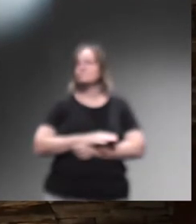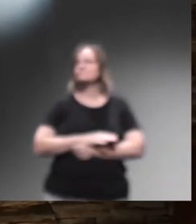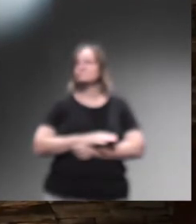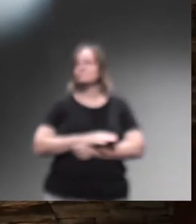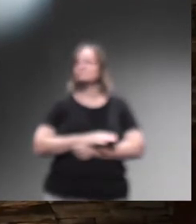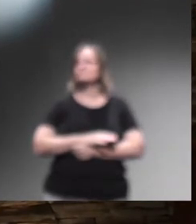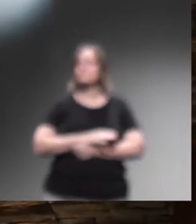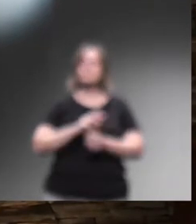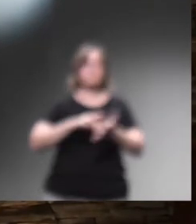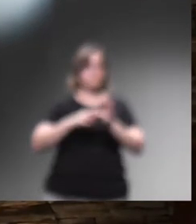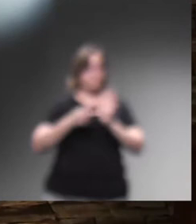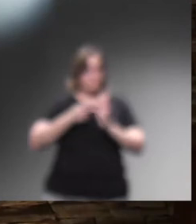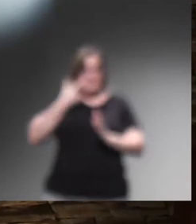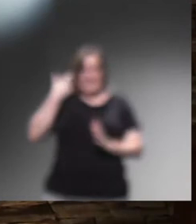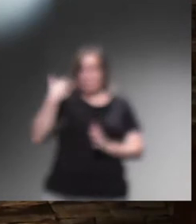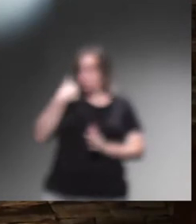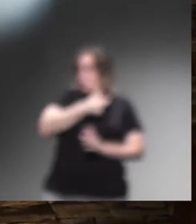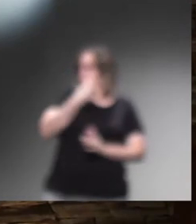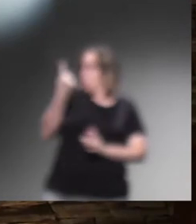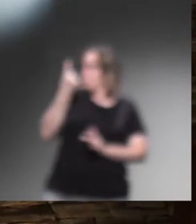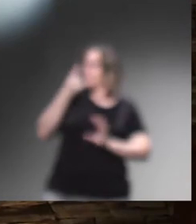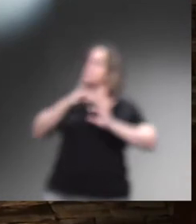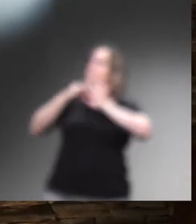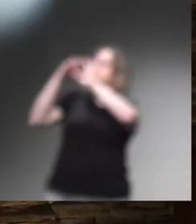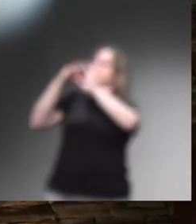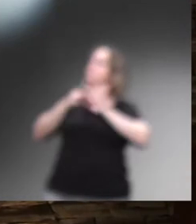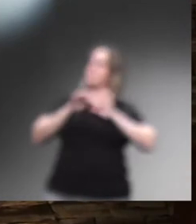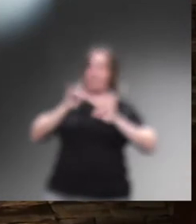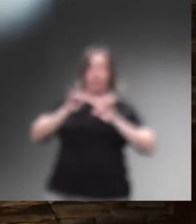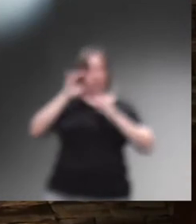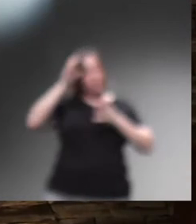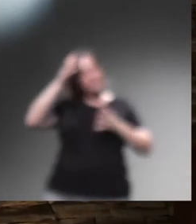we live from divine strength.